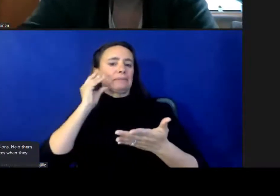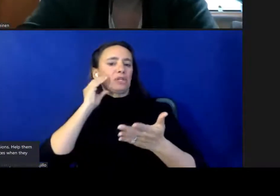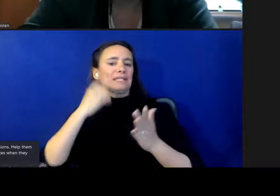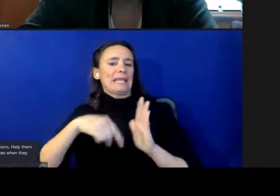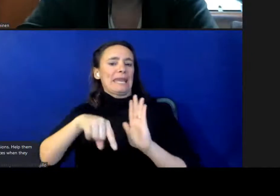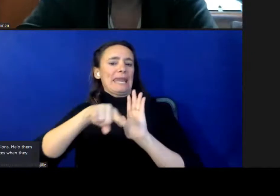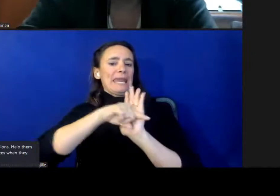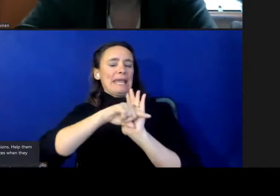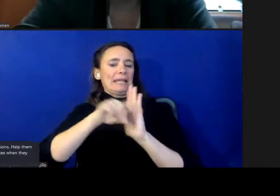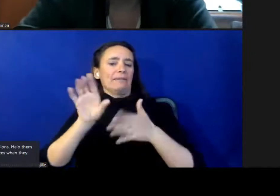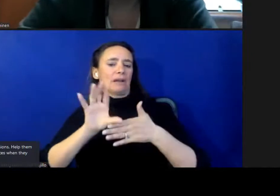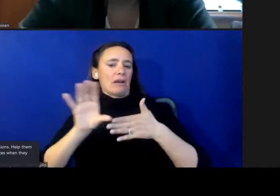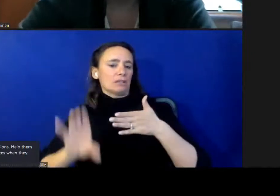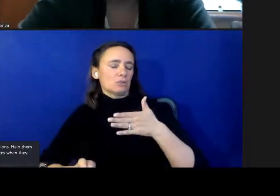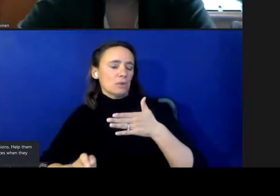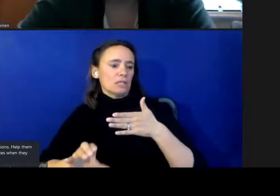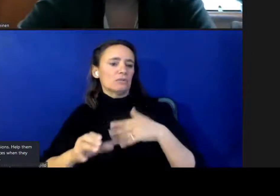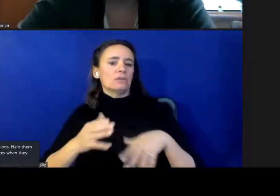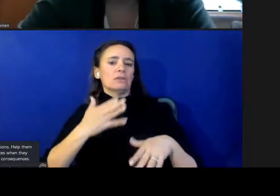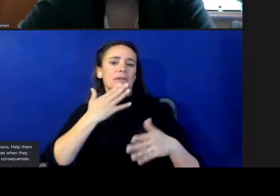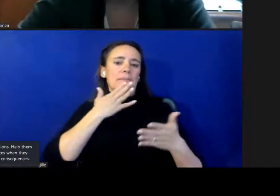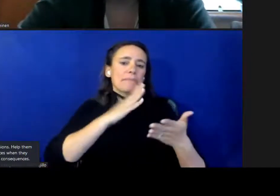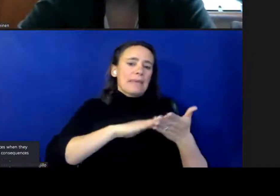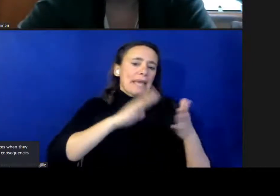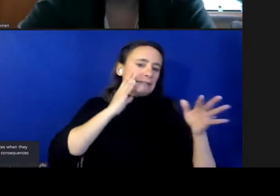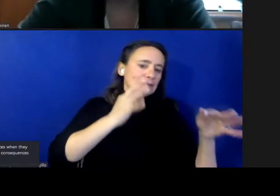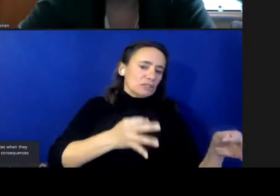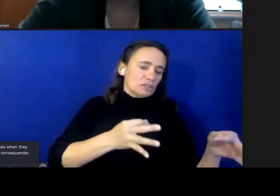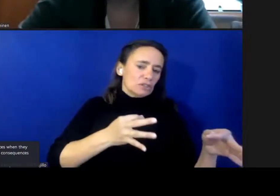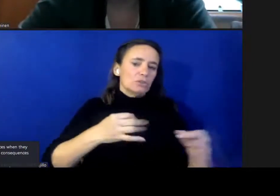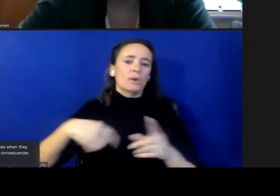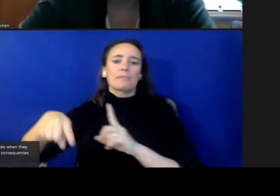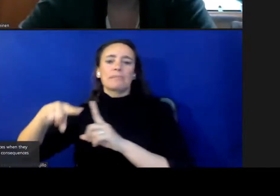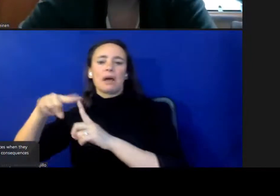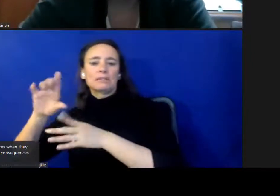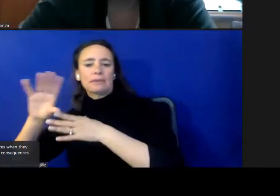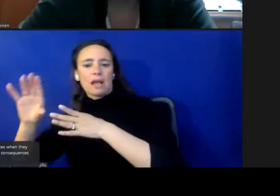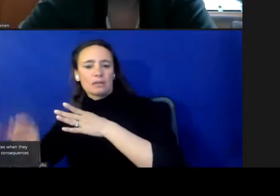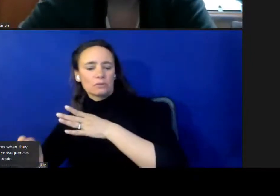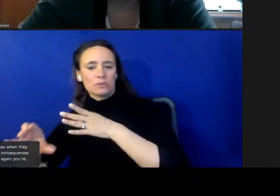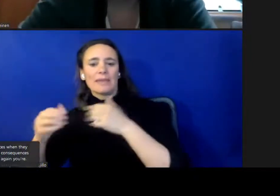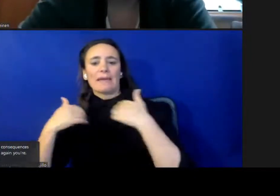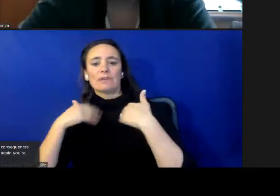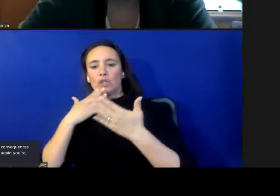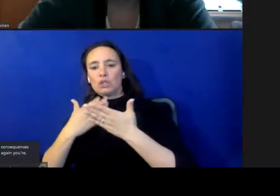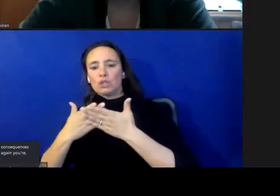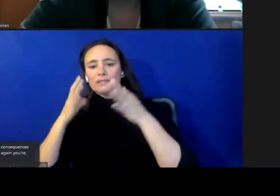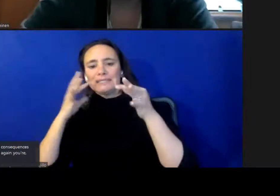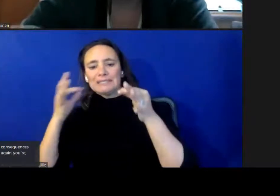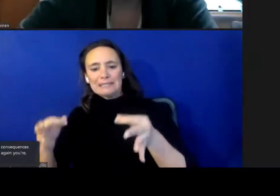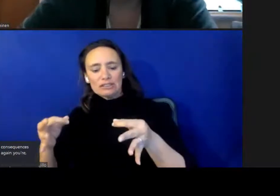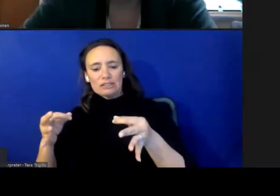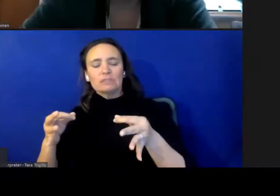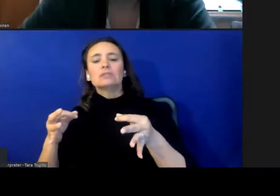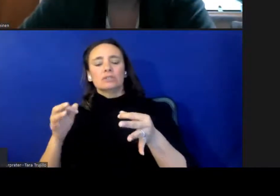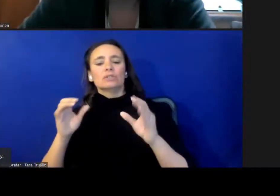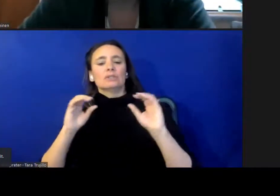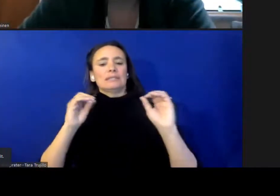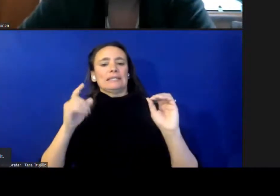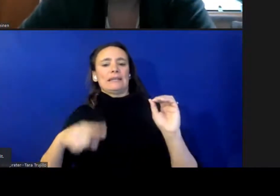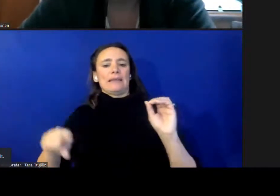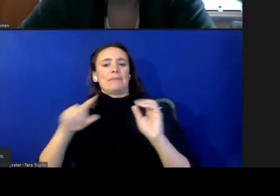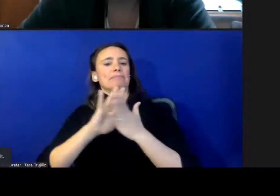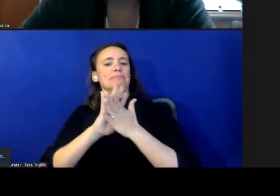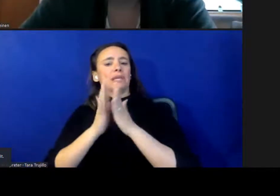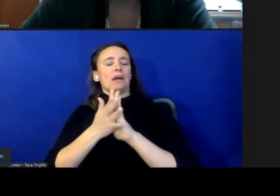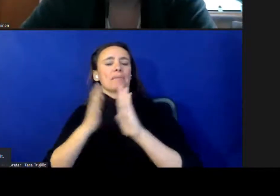bad decision or positive consequences when they make a good decision, again, you're kind of teaching them how to be an adult and